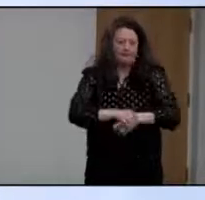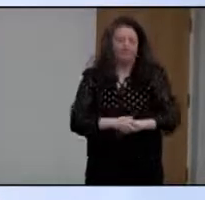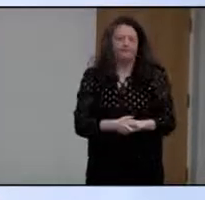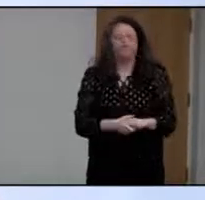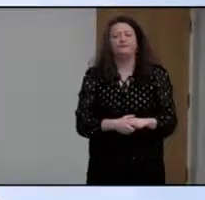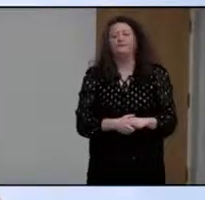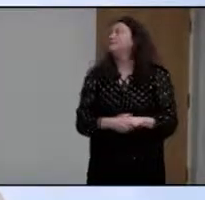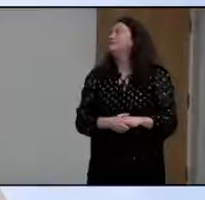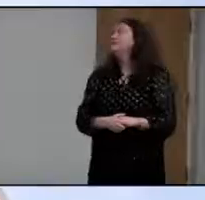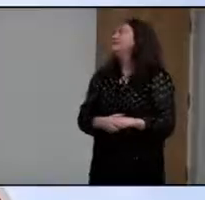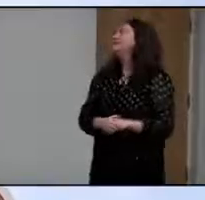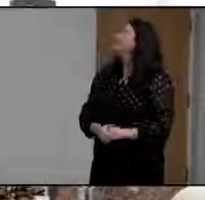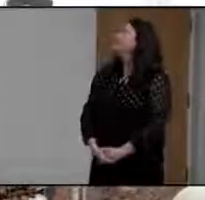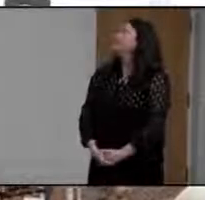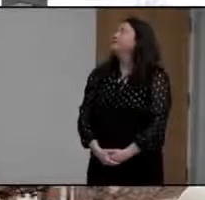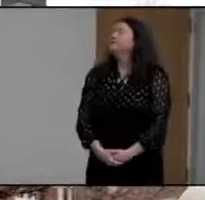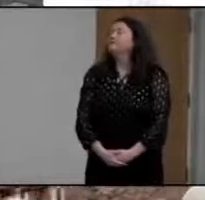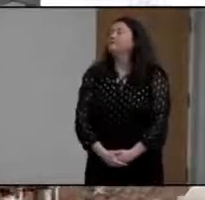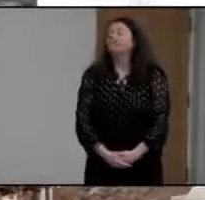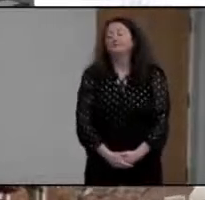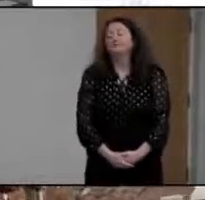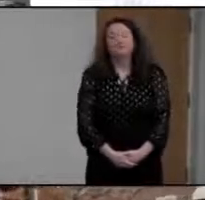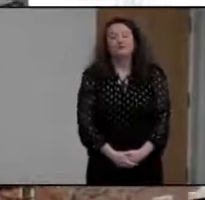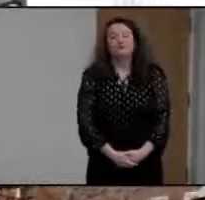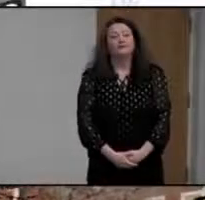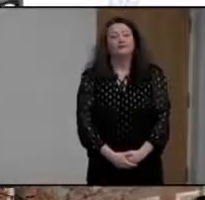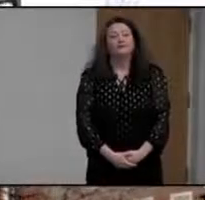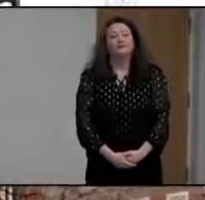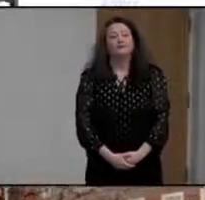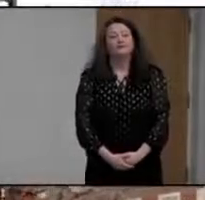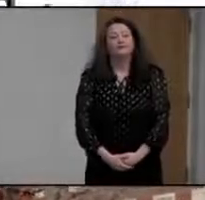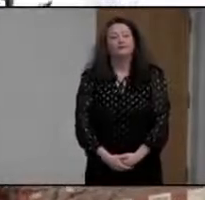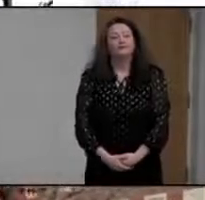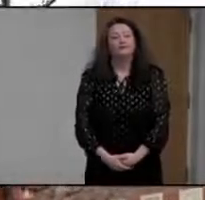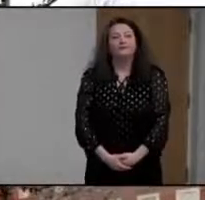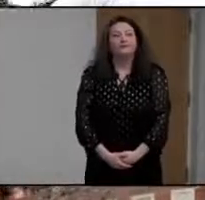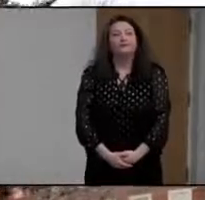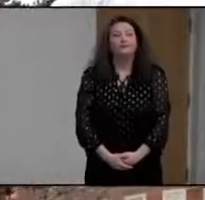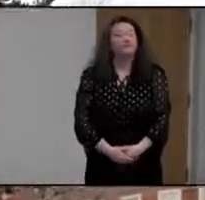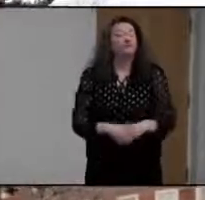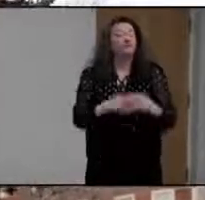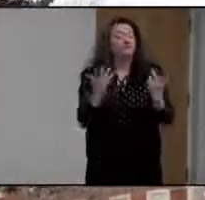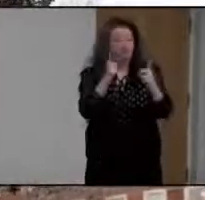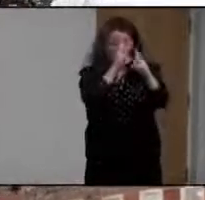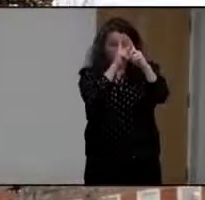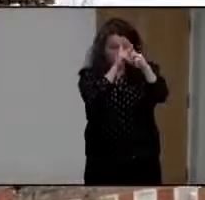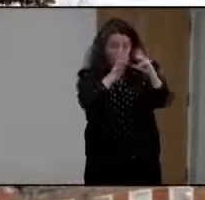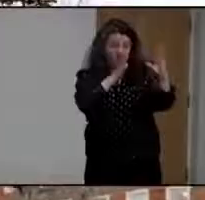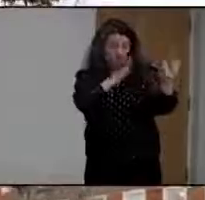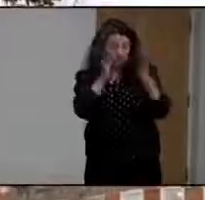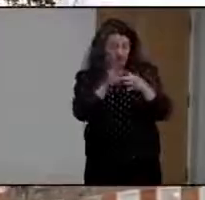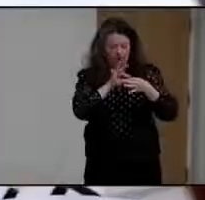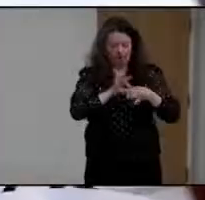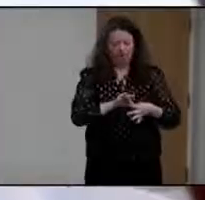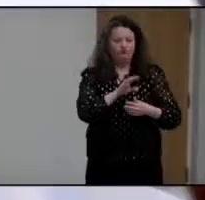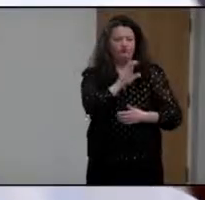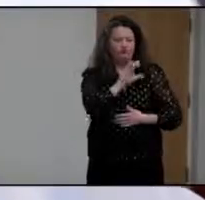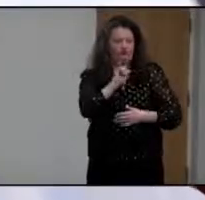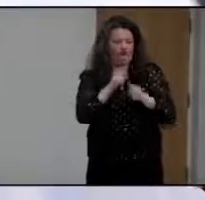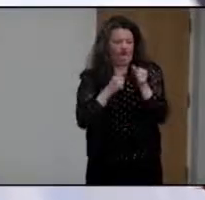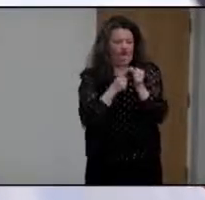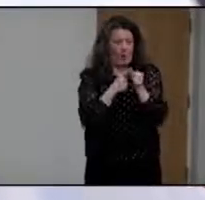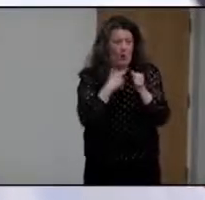Our plan is such that first we will work at the Cross Cancer Institute because it's a small,